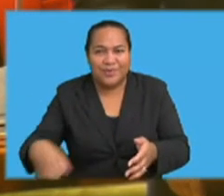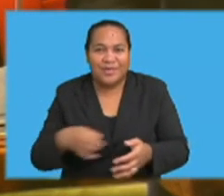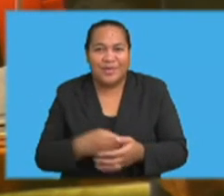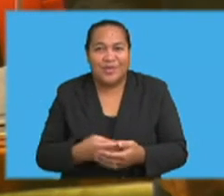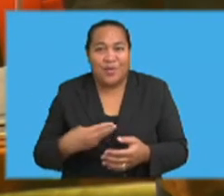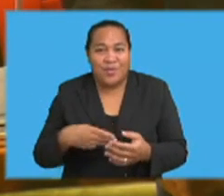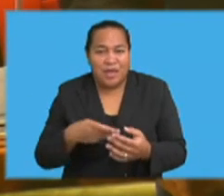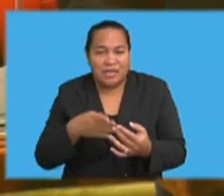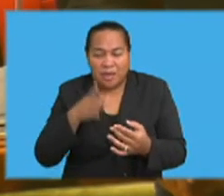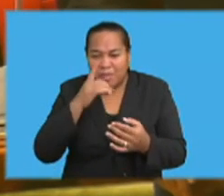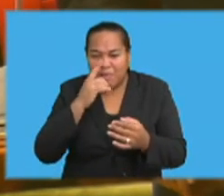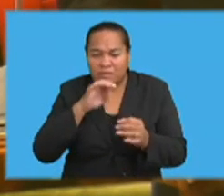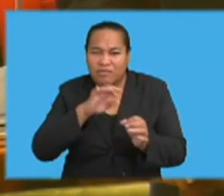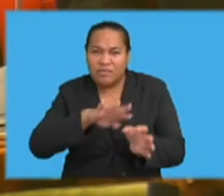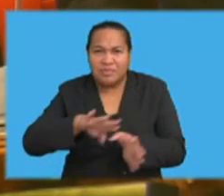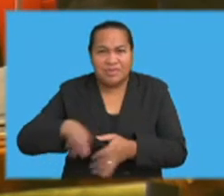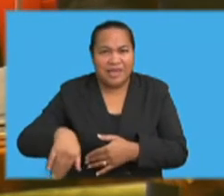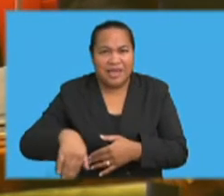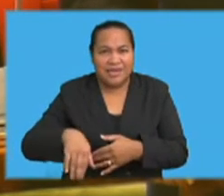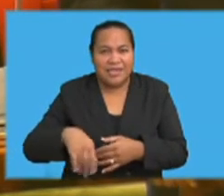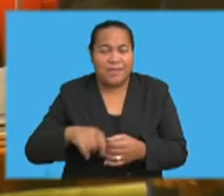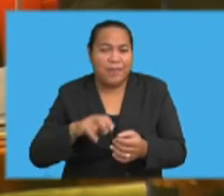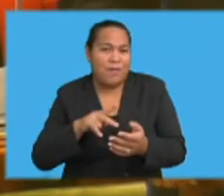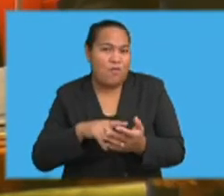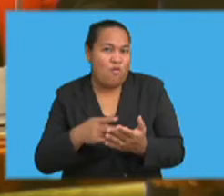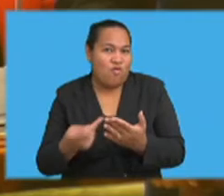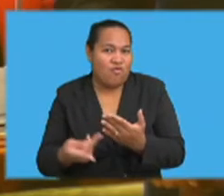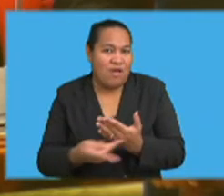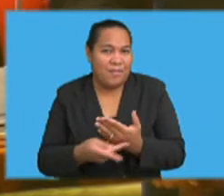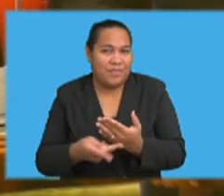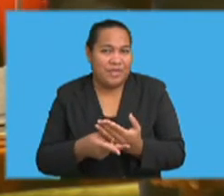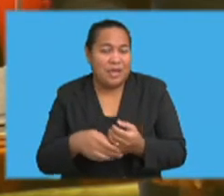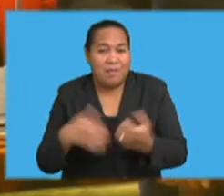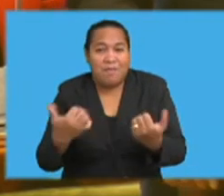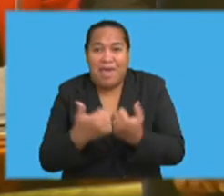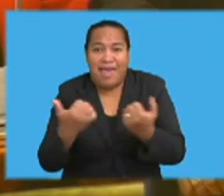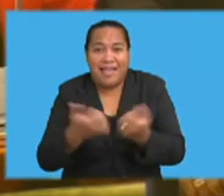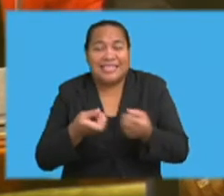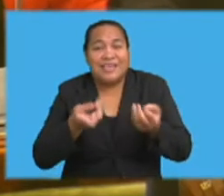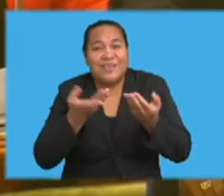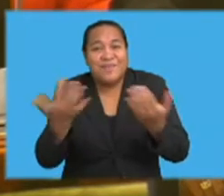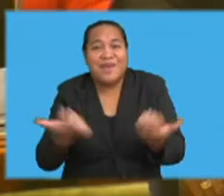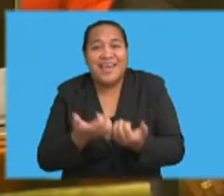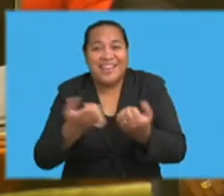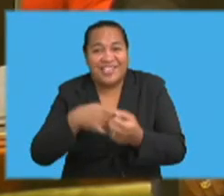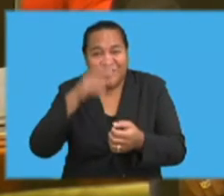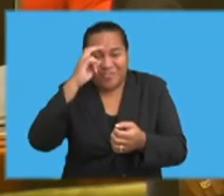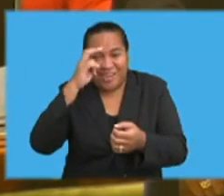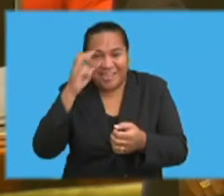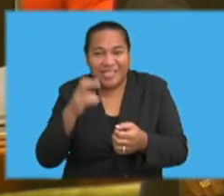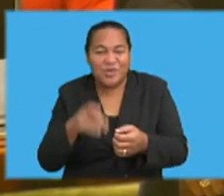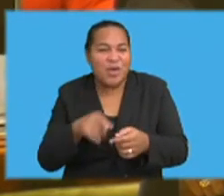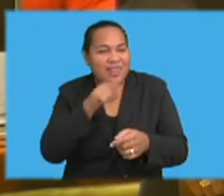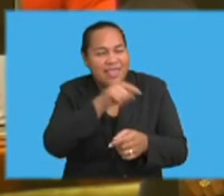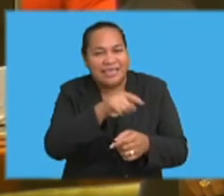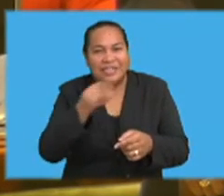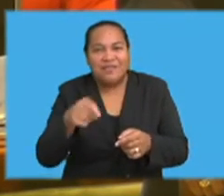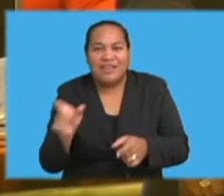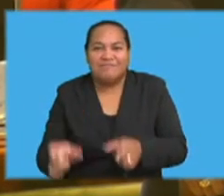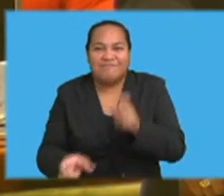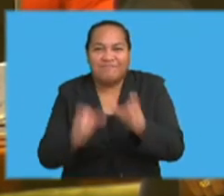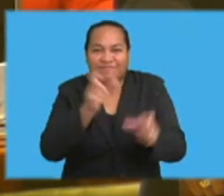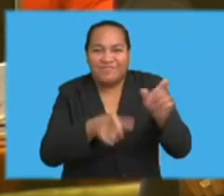the Neglected Development Minerals Program, multiple trainings and awareness sessions with relevant stakeholders, and